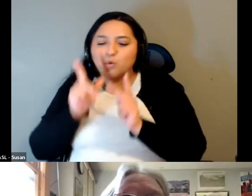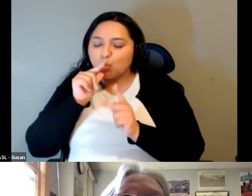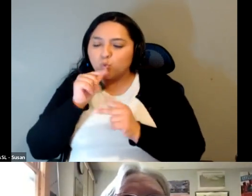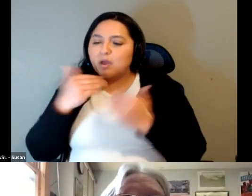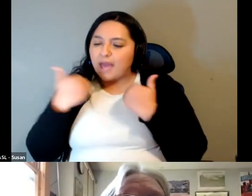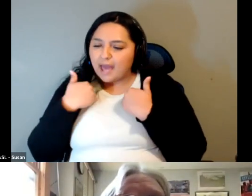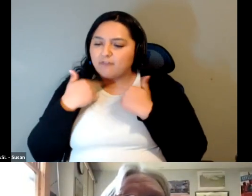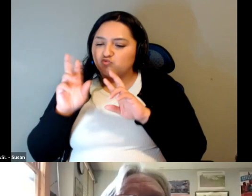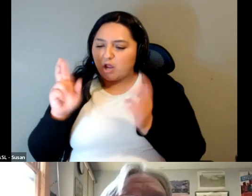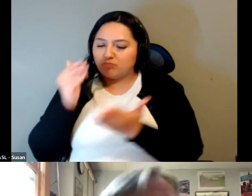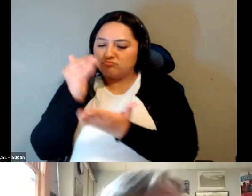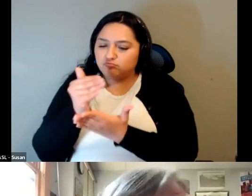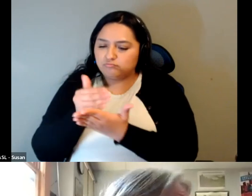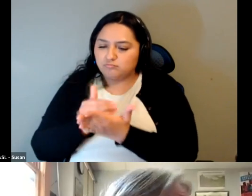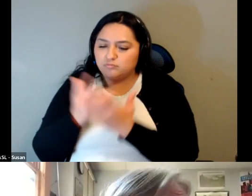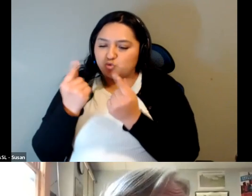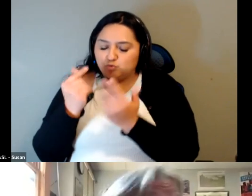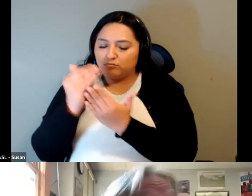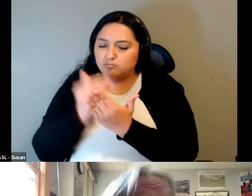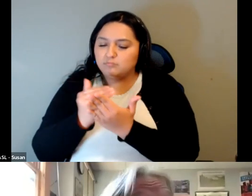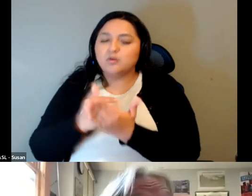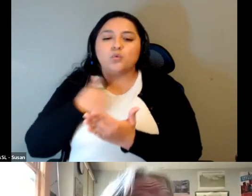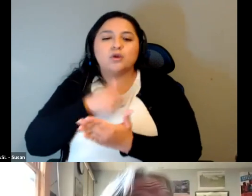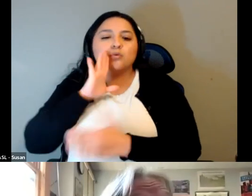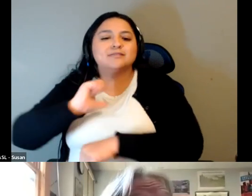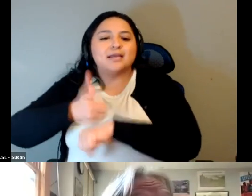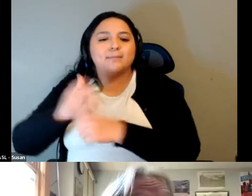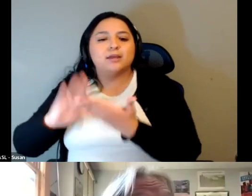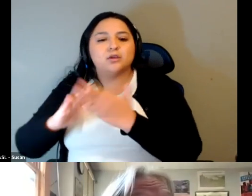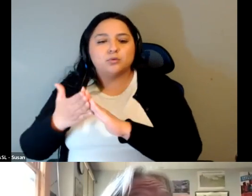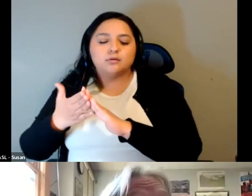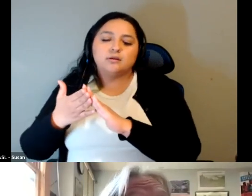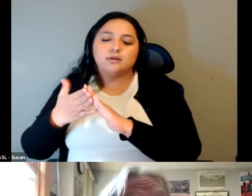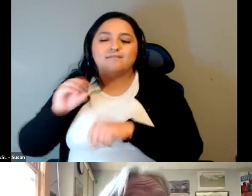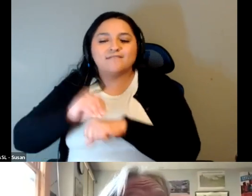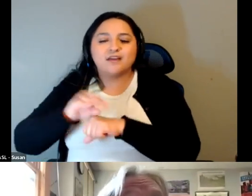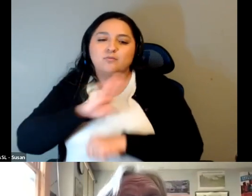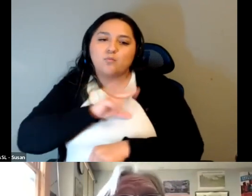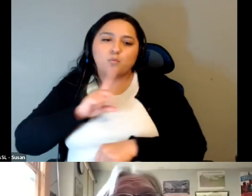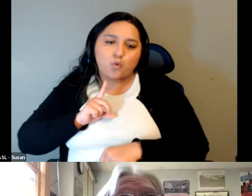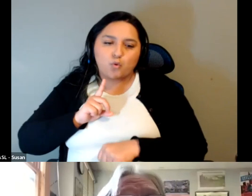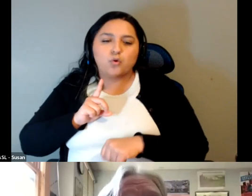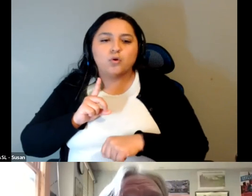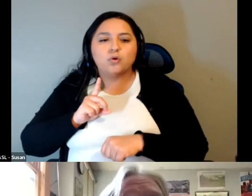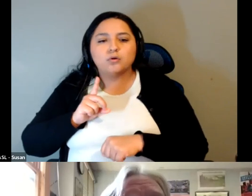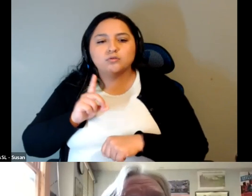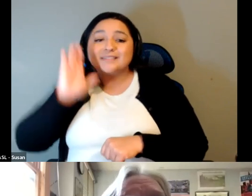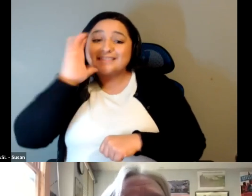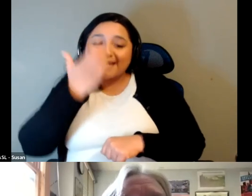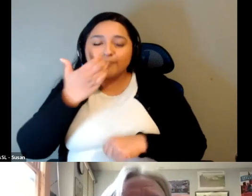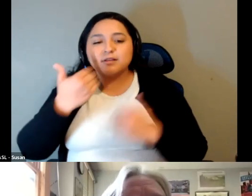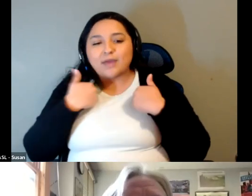we're going to create this community advisory board. So it looks like we got community input, but we already sort of came to the decision beforehand, right?